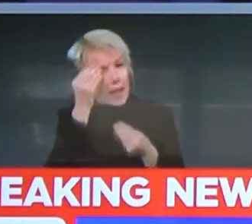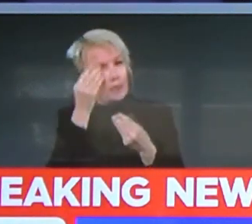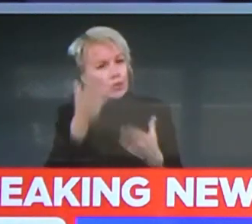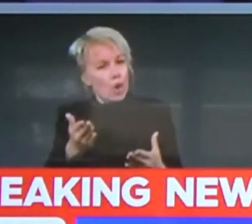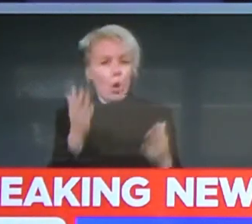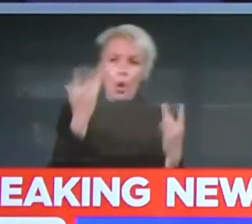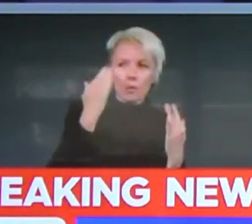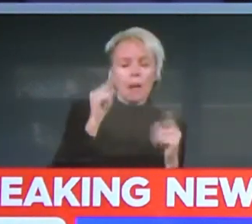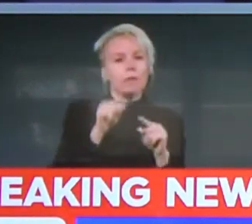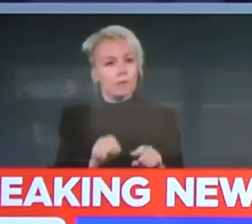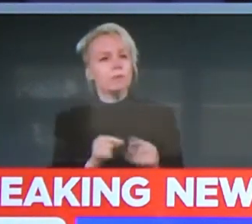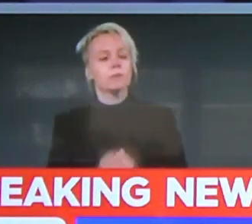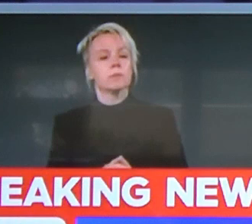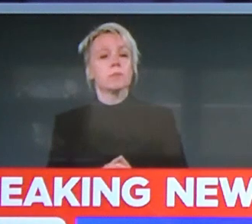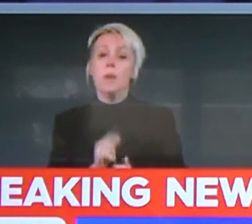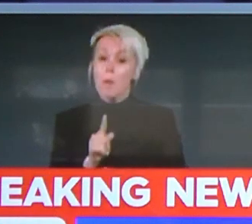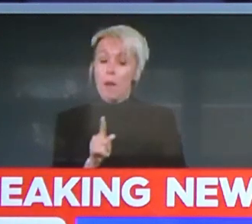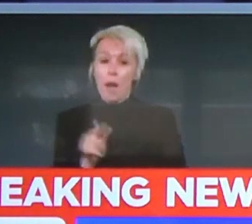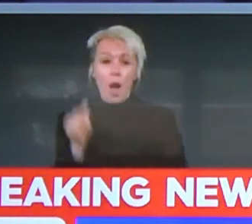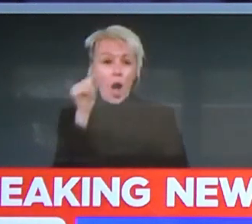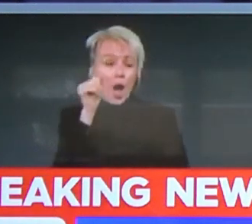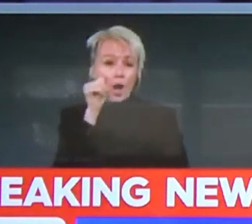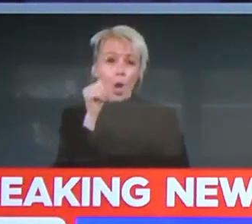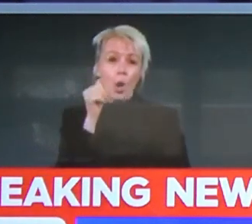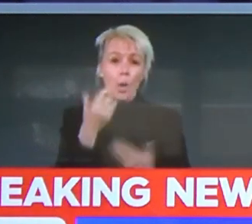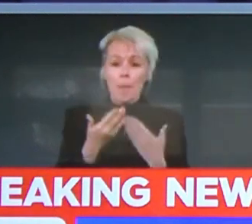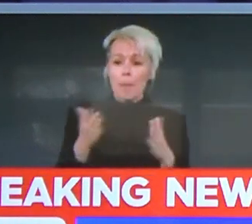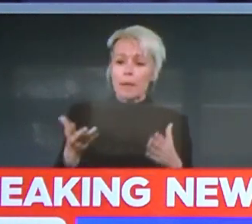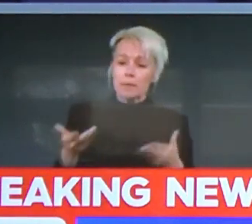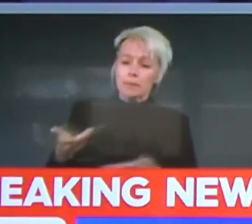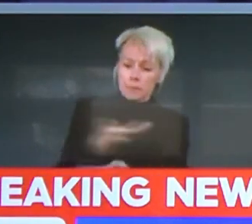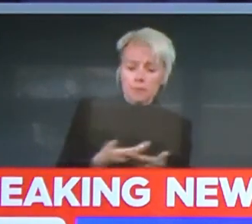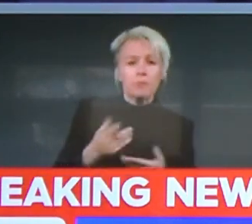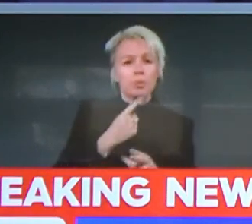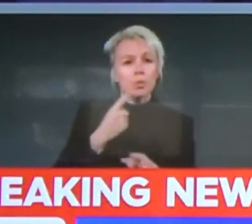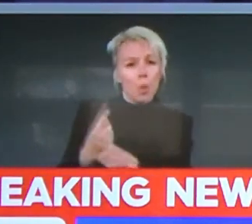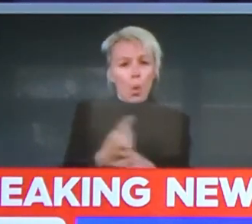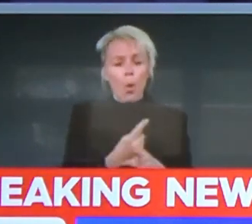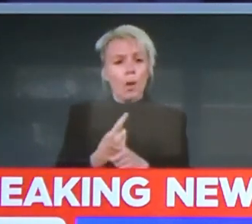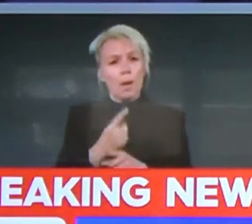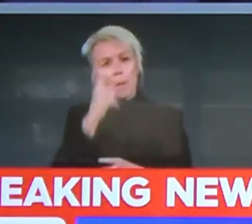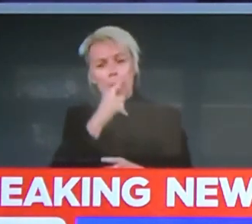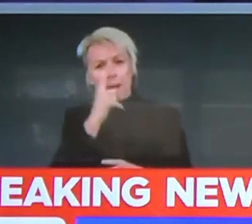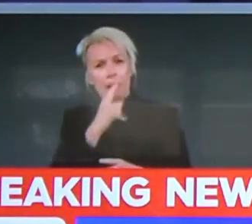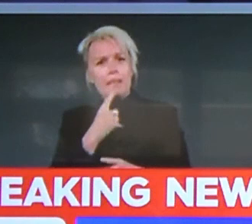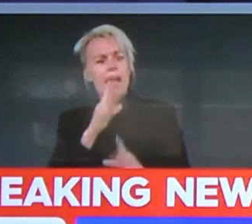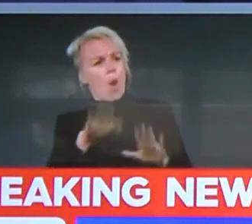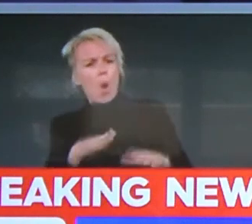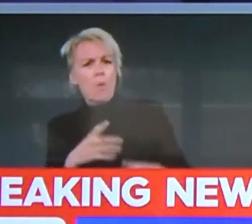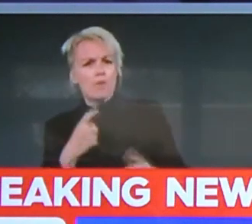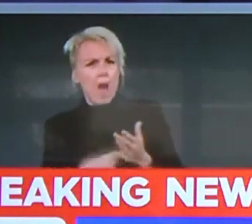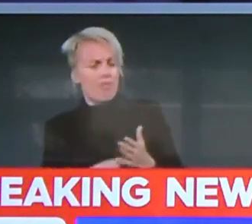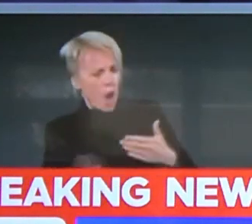But I do note in a lot of the commentary, and both in the public and others, that there seems to be a great wish to go to that